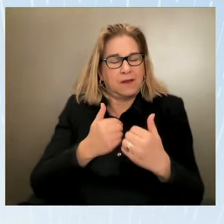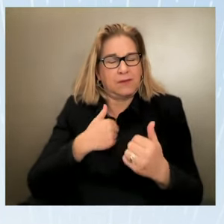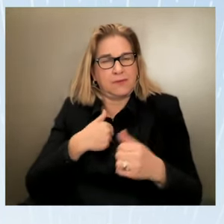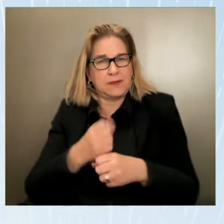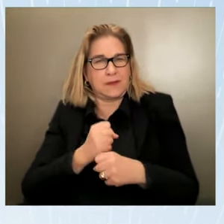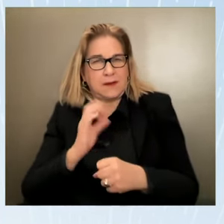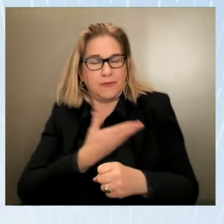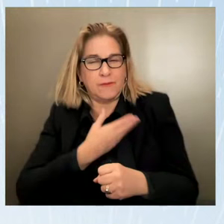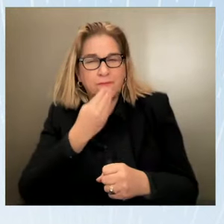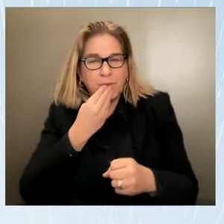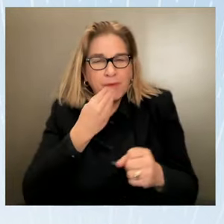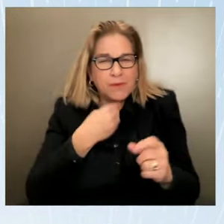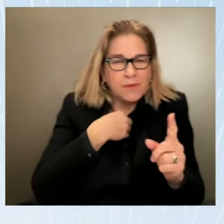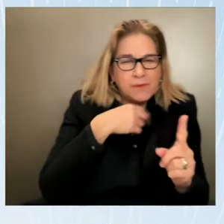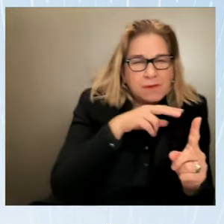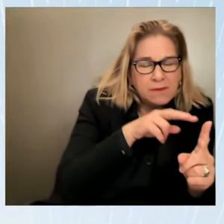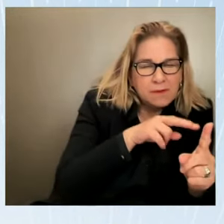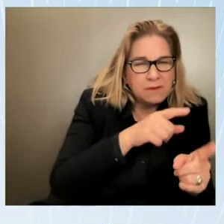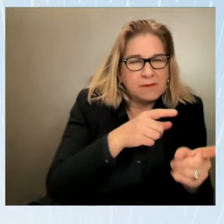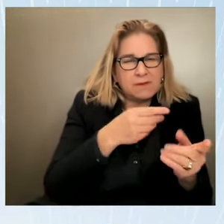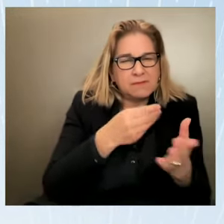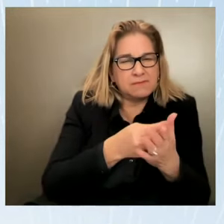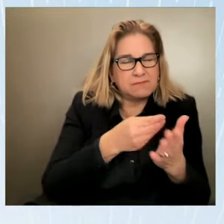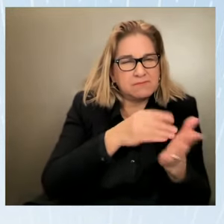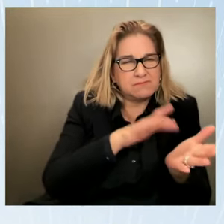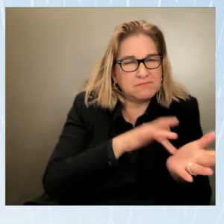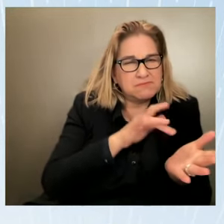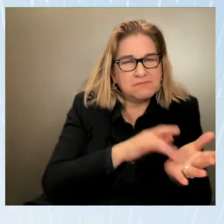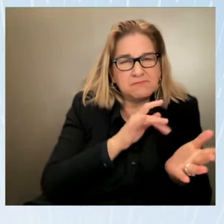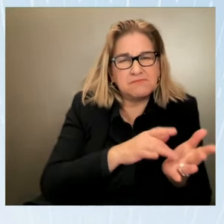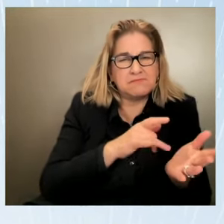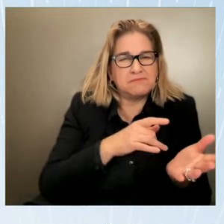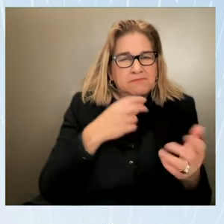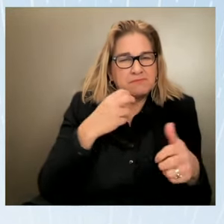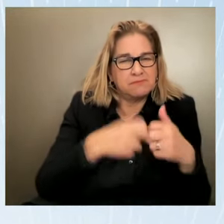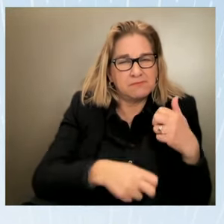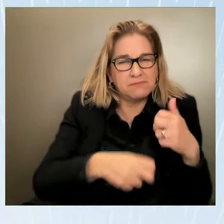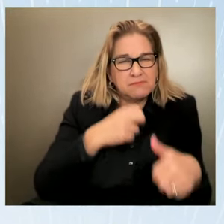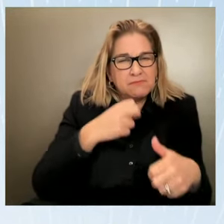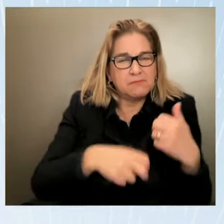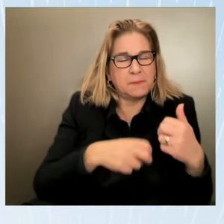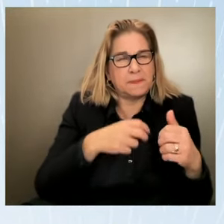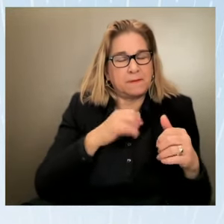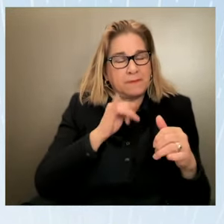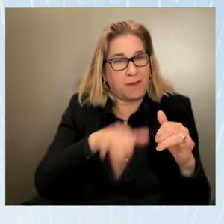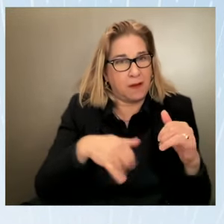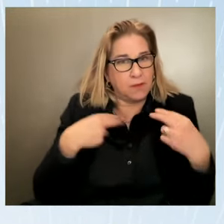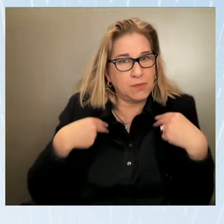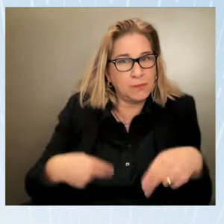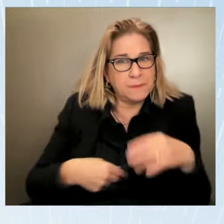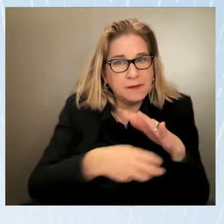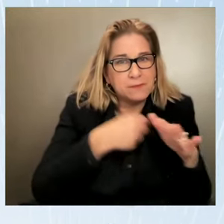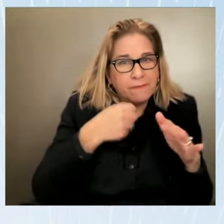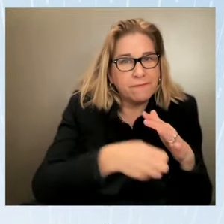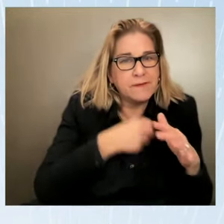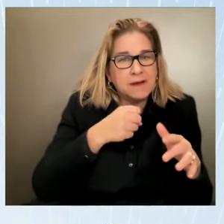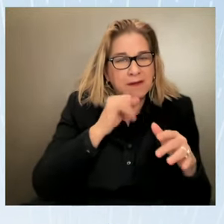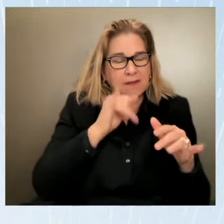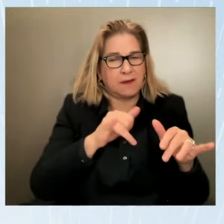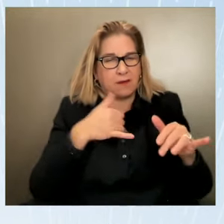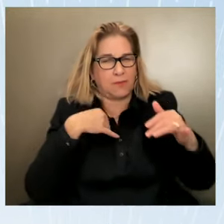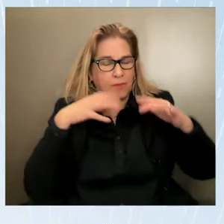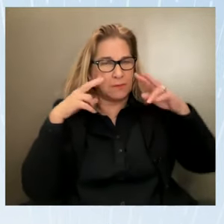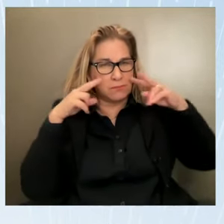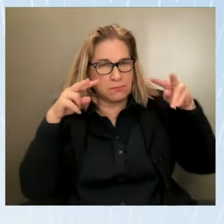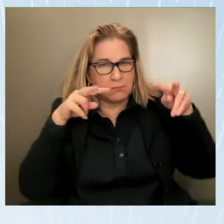several factors that drive the presence of human trafficking, persistent and disproportionate poverty rates are often a